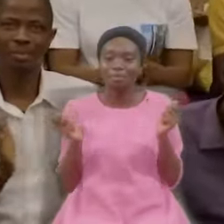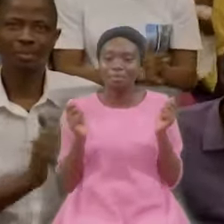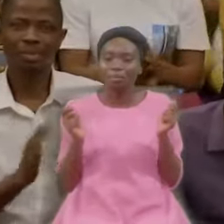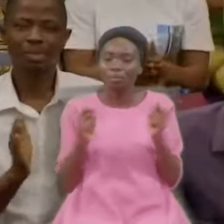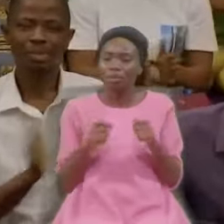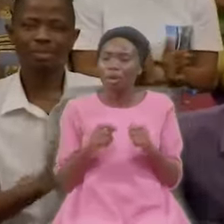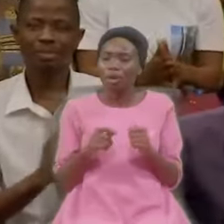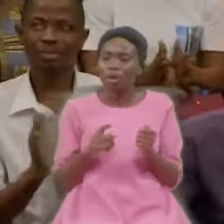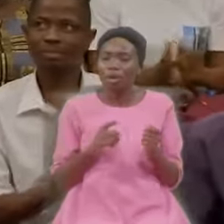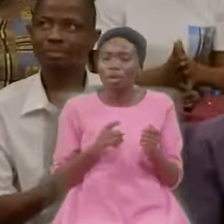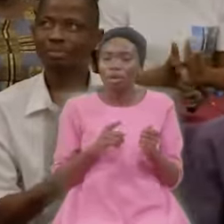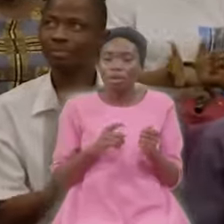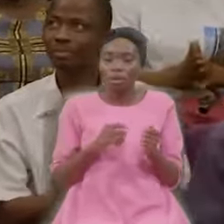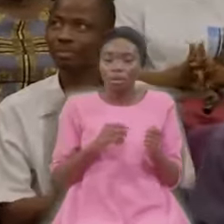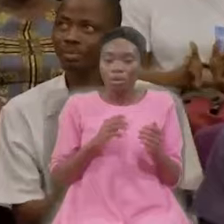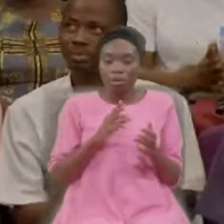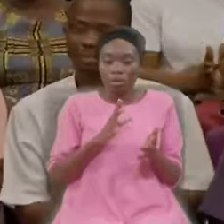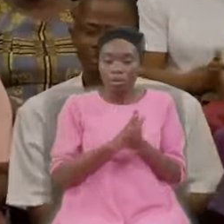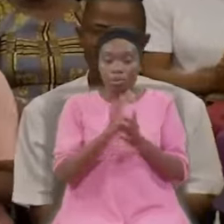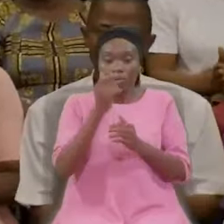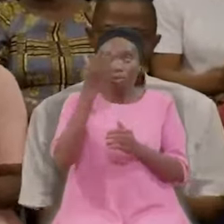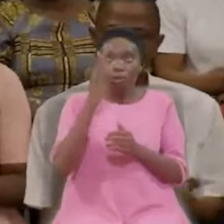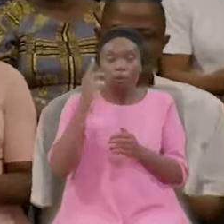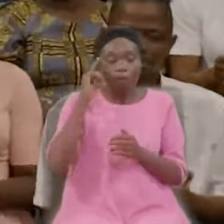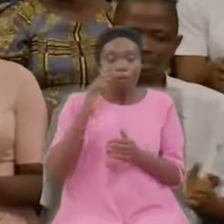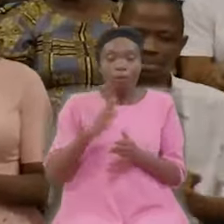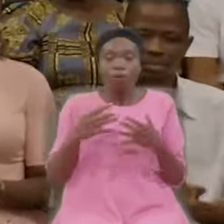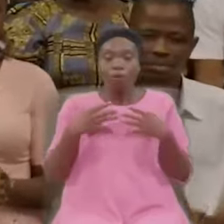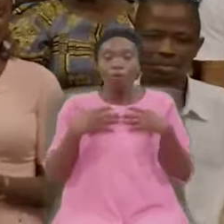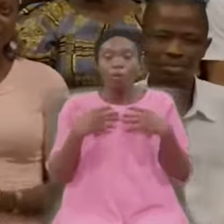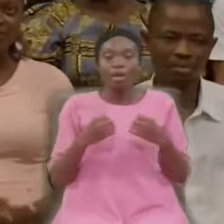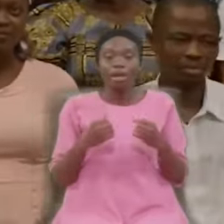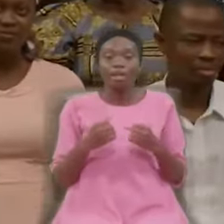Trust God for your healing also tonight.